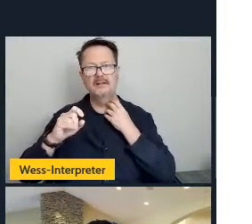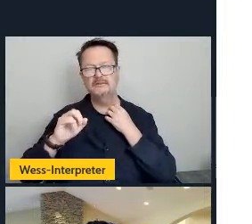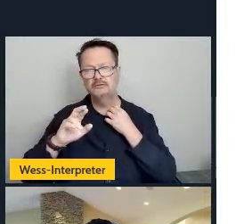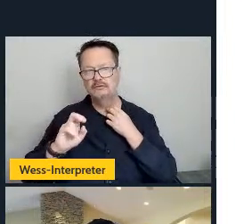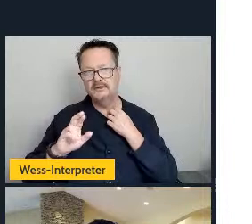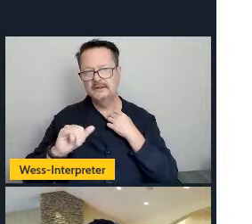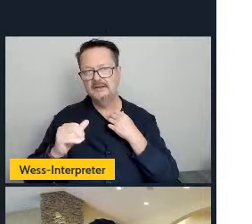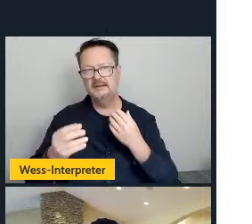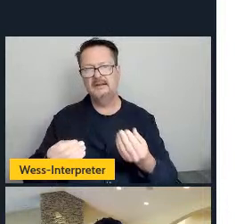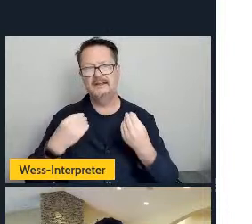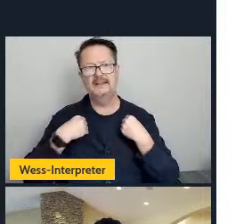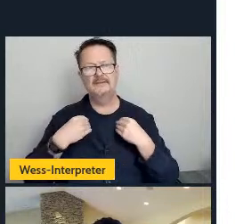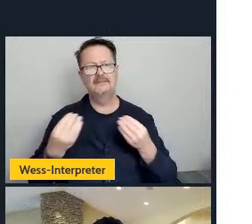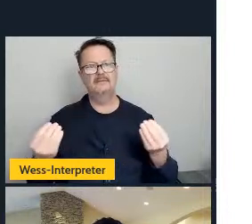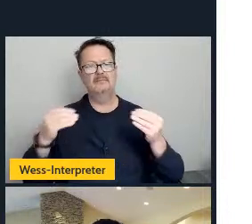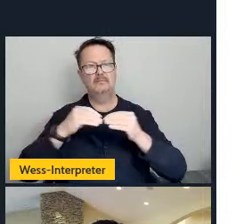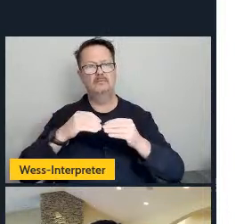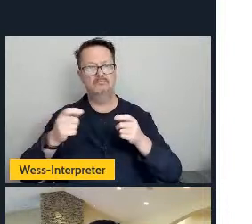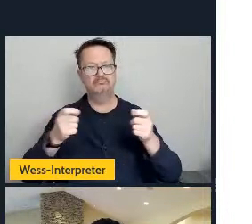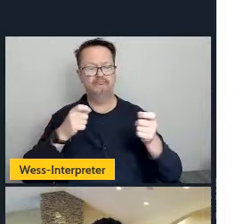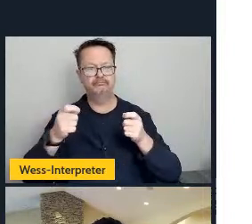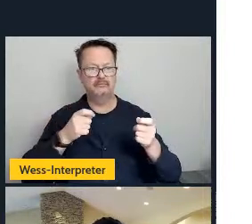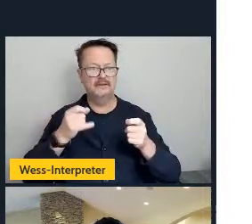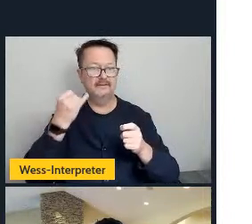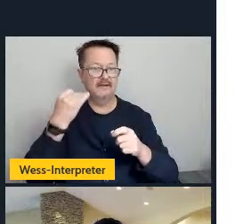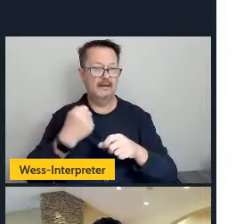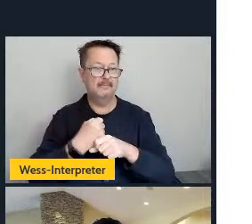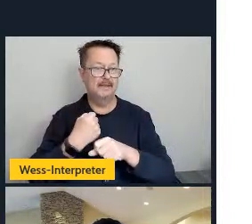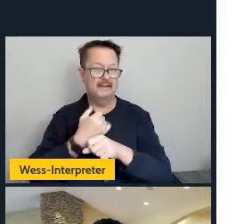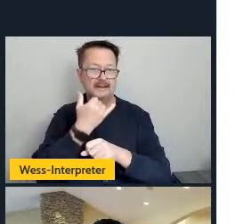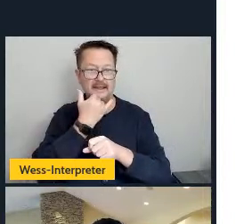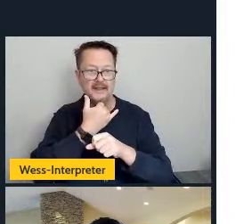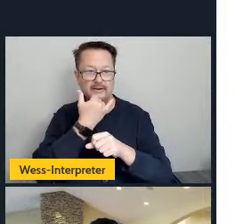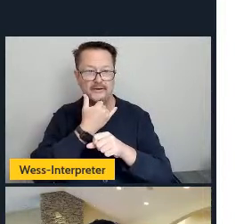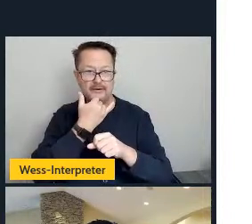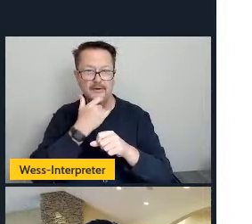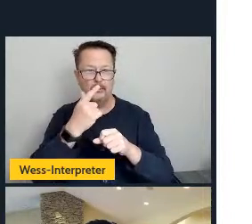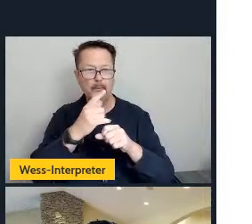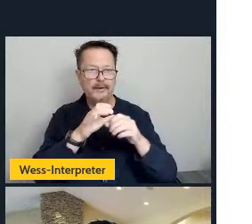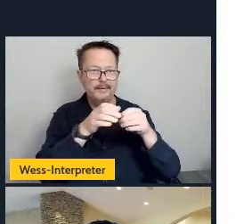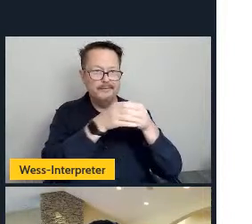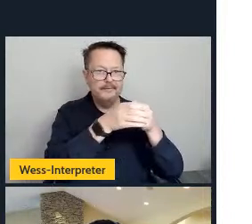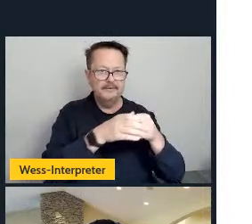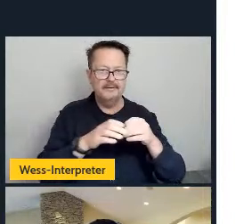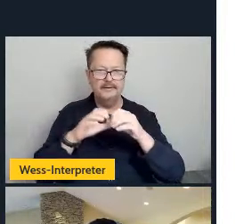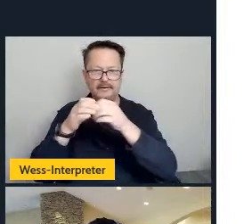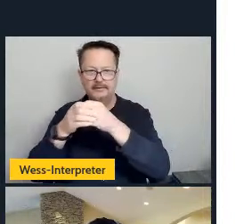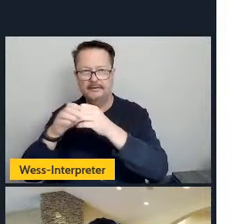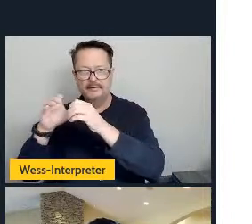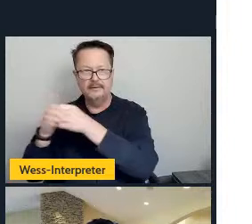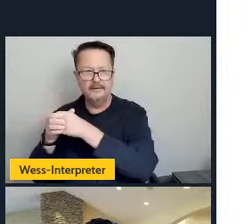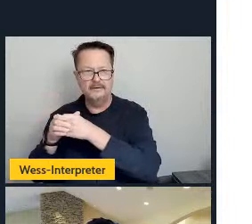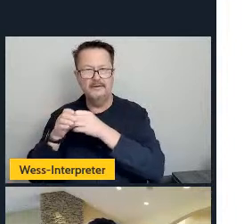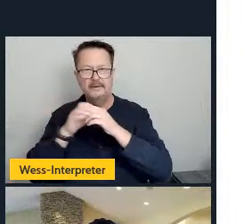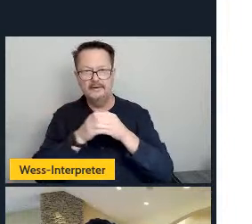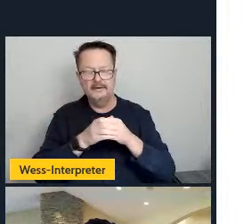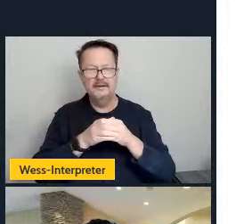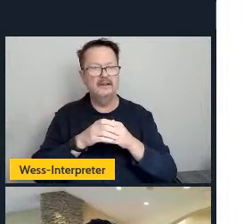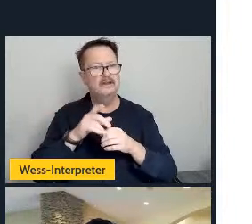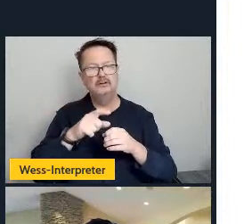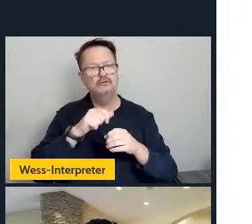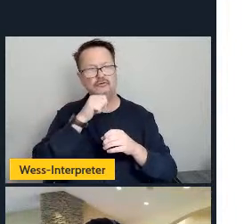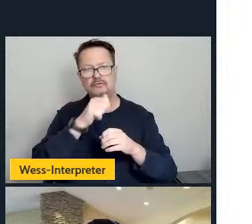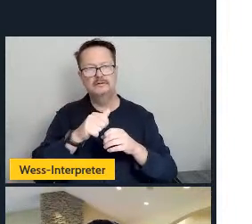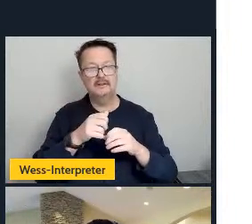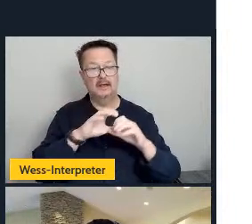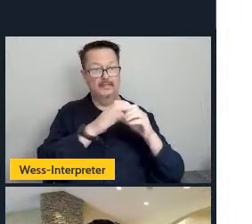small blast radius, right? So if I make an error in a single component, because they are strongly decoupled, it should not impact